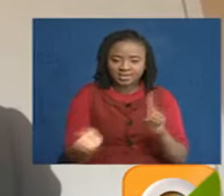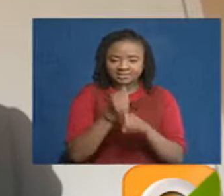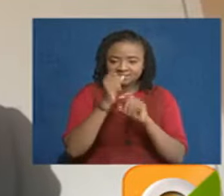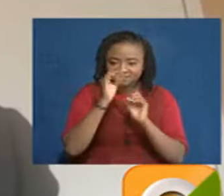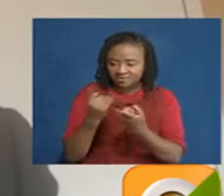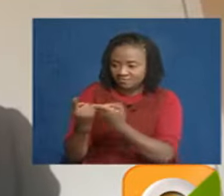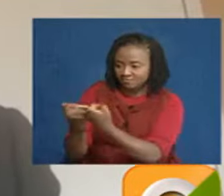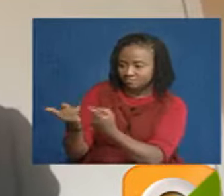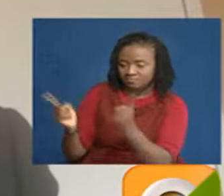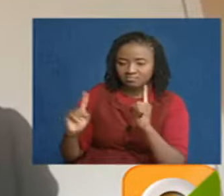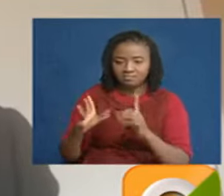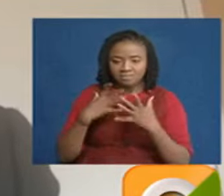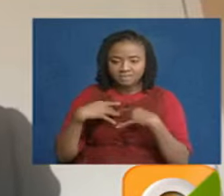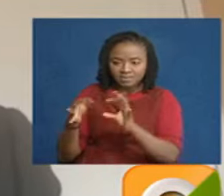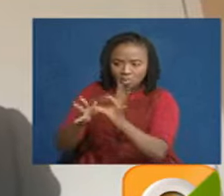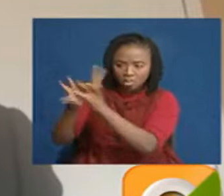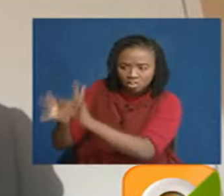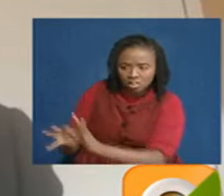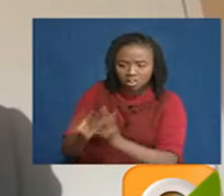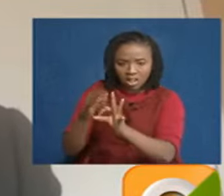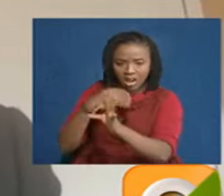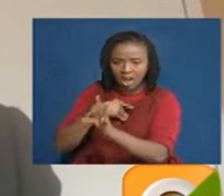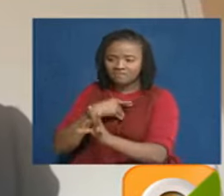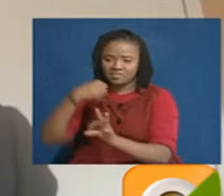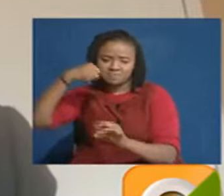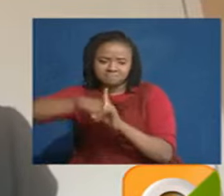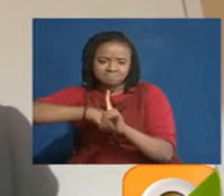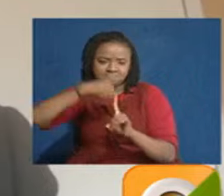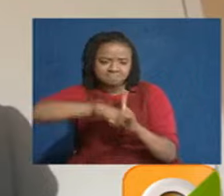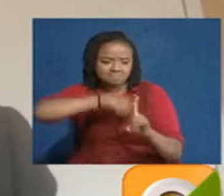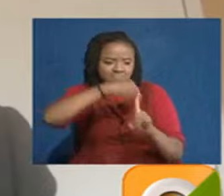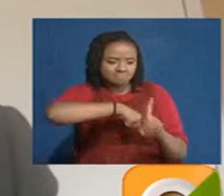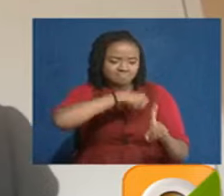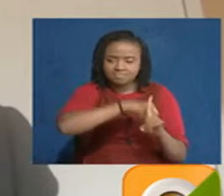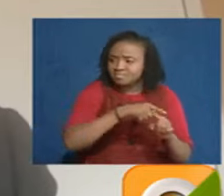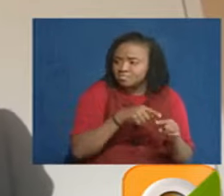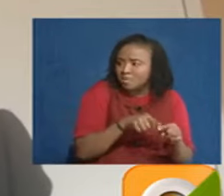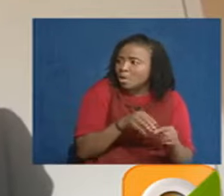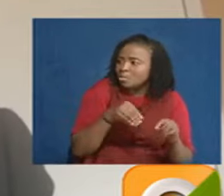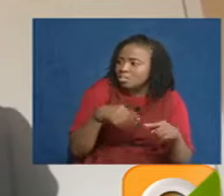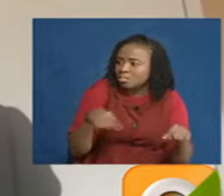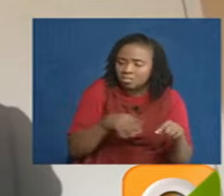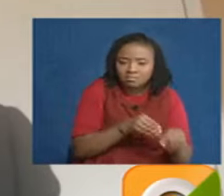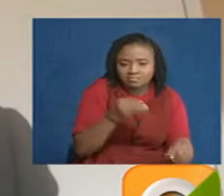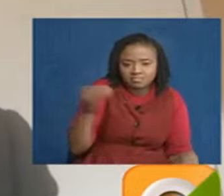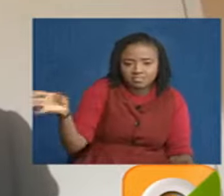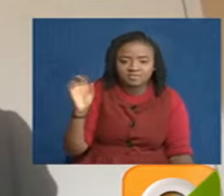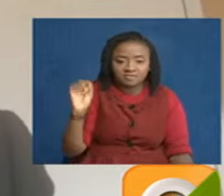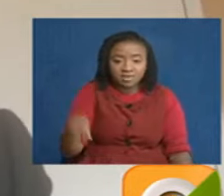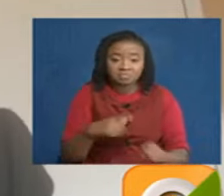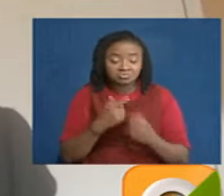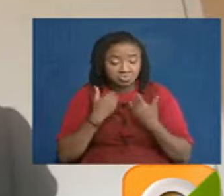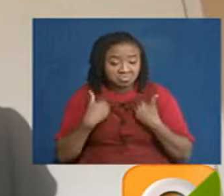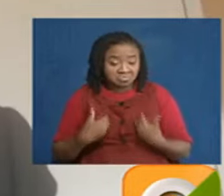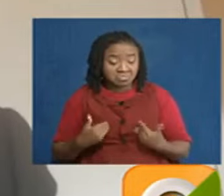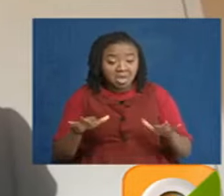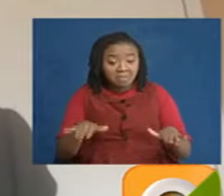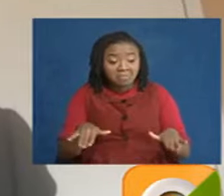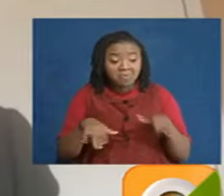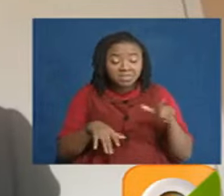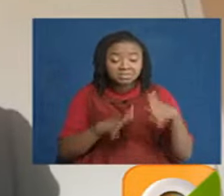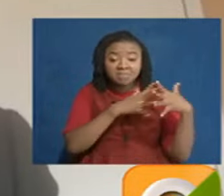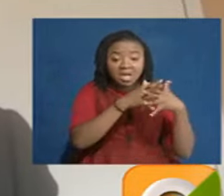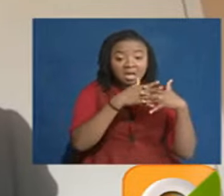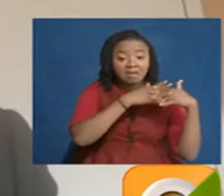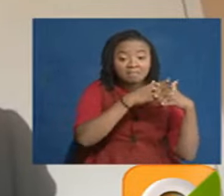are resolved and united enough in pursuing them. And so I am waiting for the American invitation to be taken up